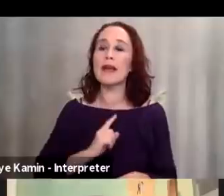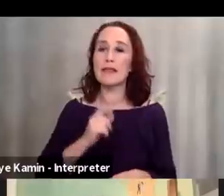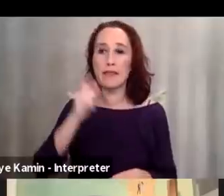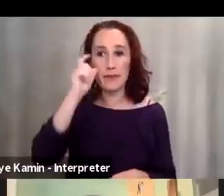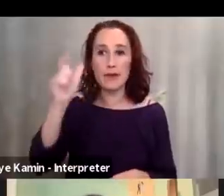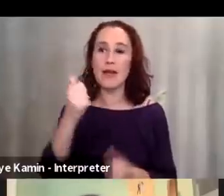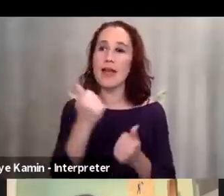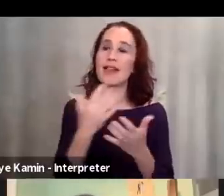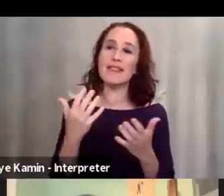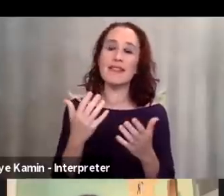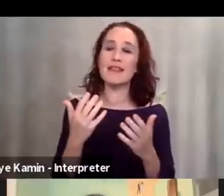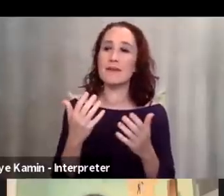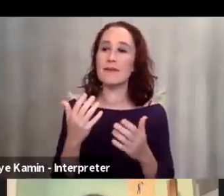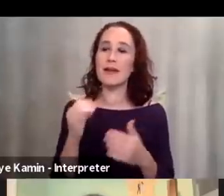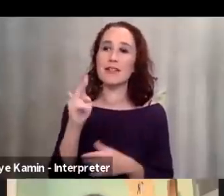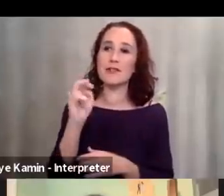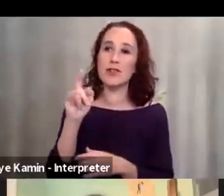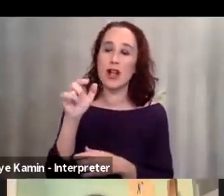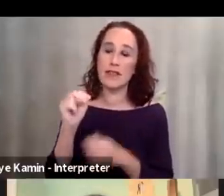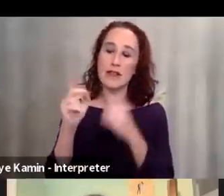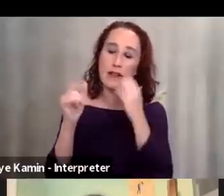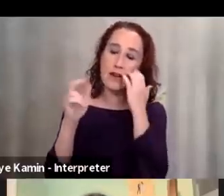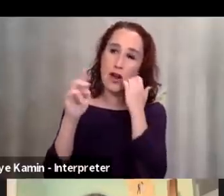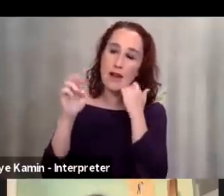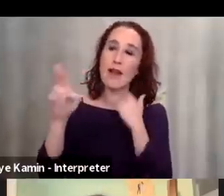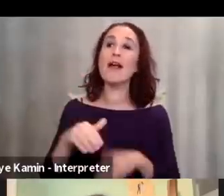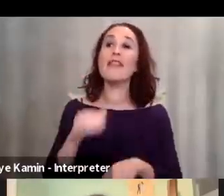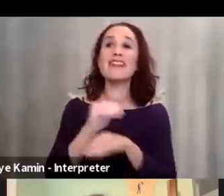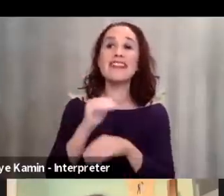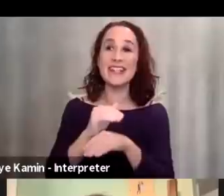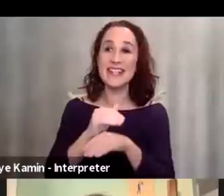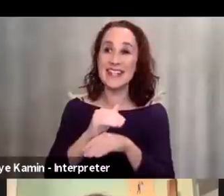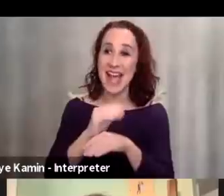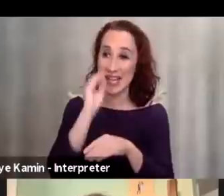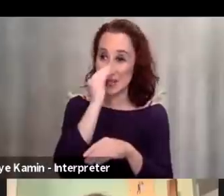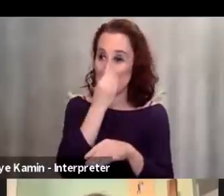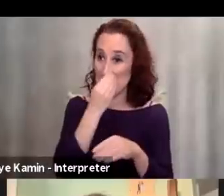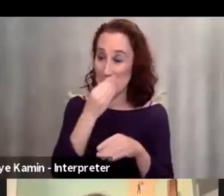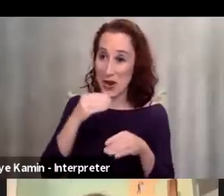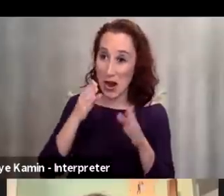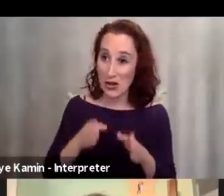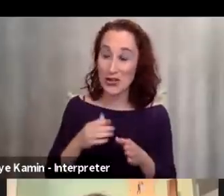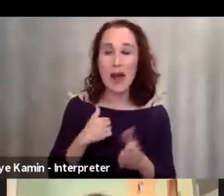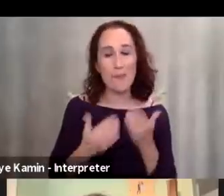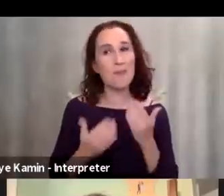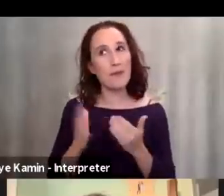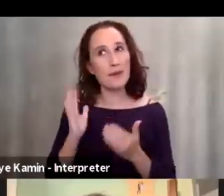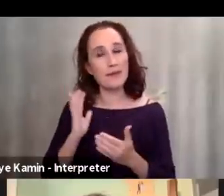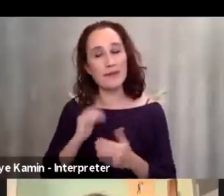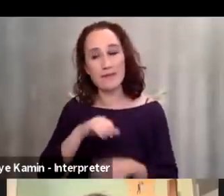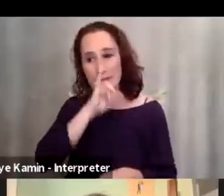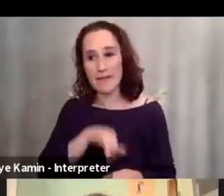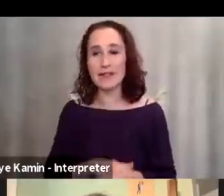Night Gardener scared me. And in the best of ways. And I would have loved that as a kid too. And then for my